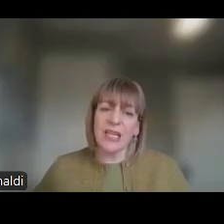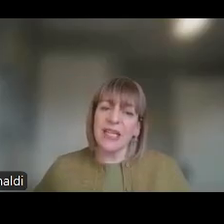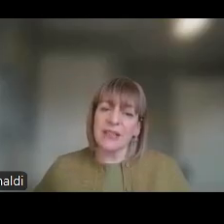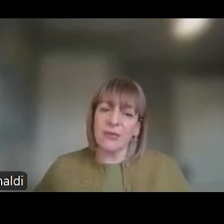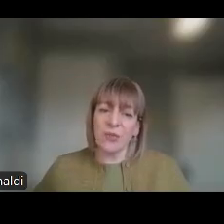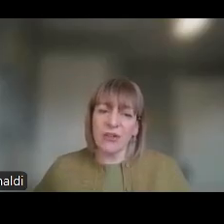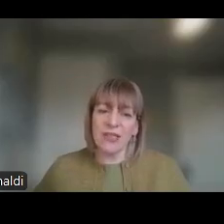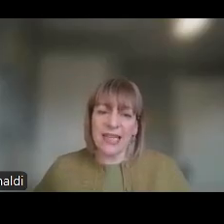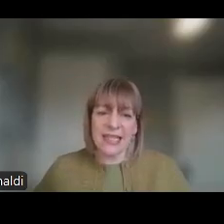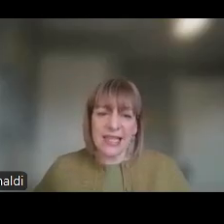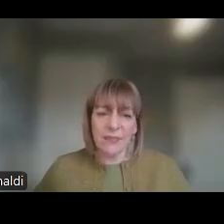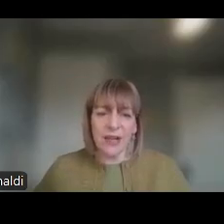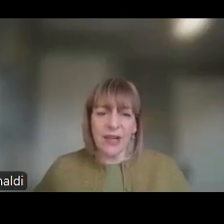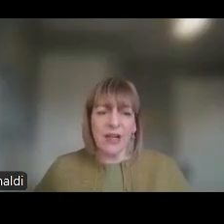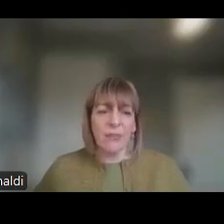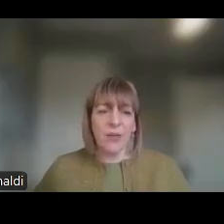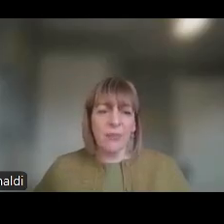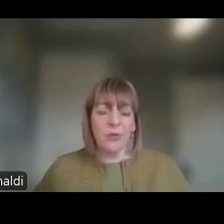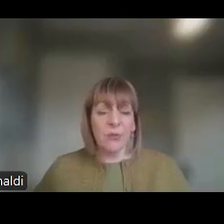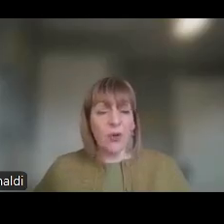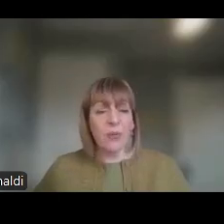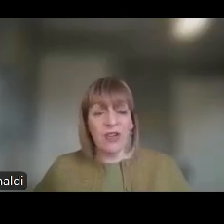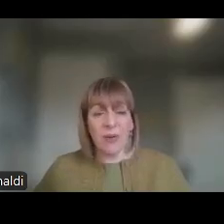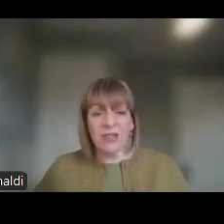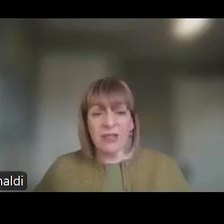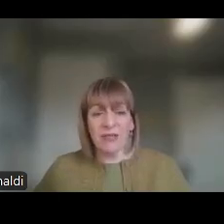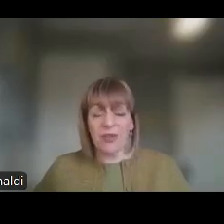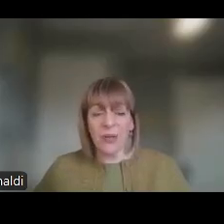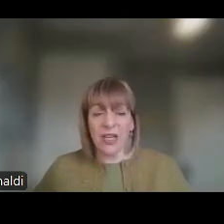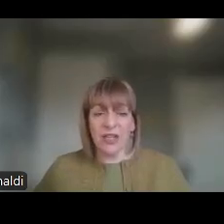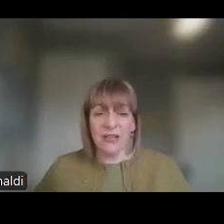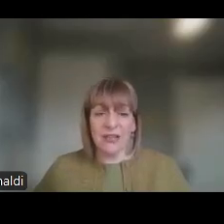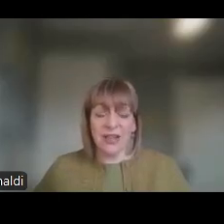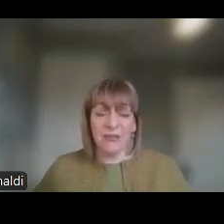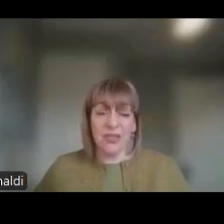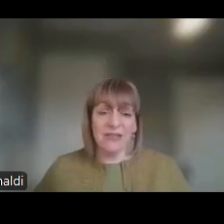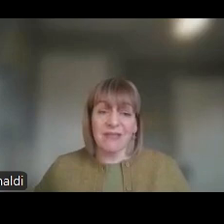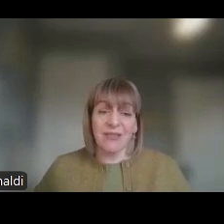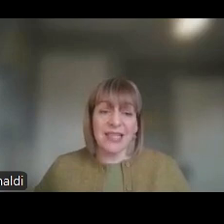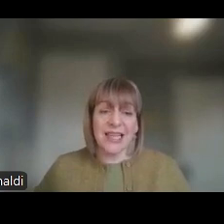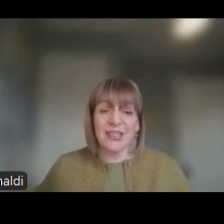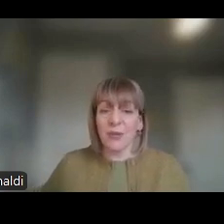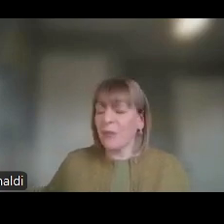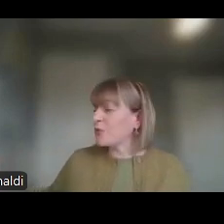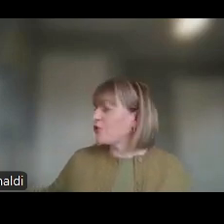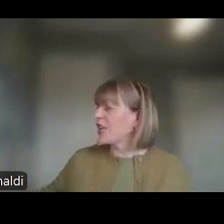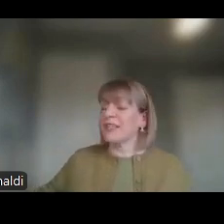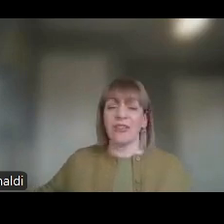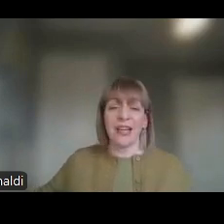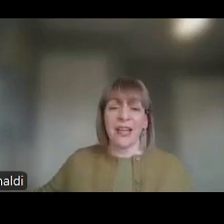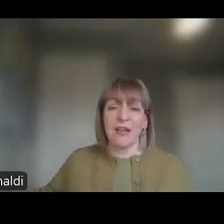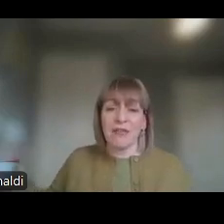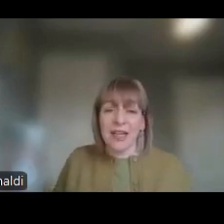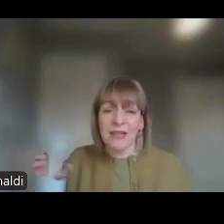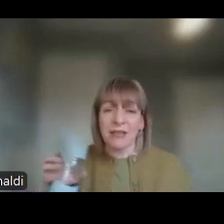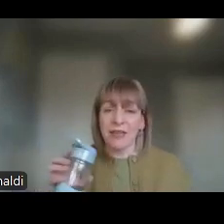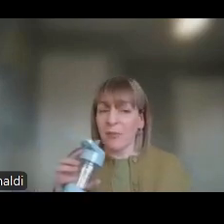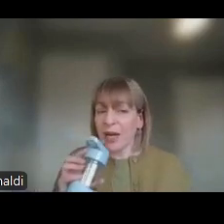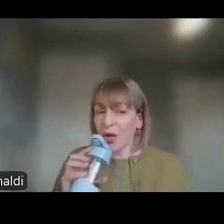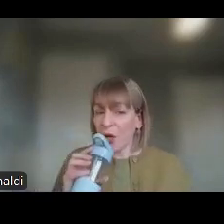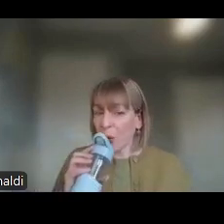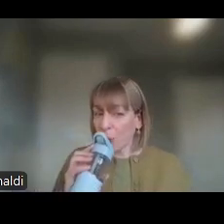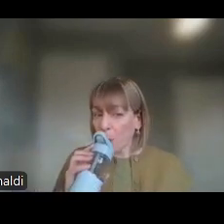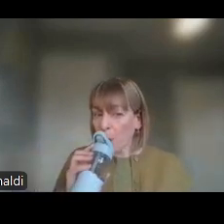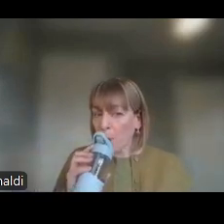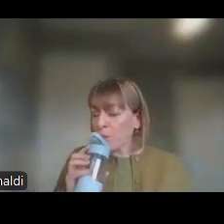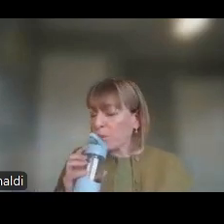various periods of the world's history, but he proved popular amongst his fellow patients and was said to be a most gentle and inoffensive in